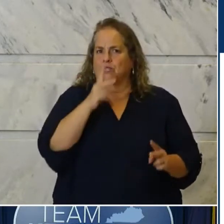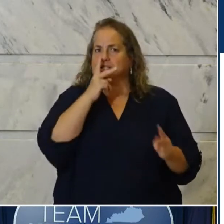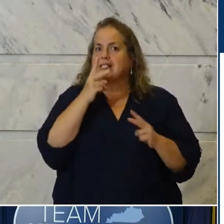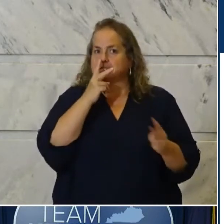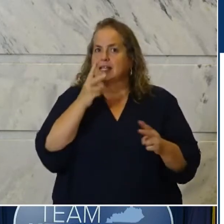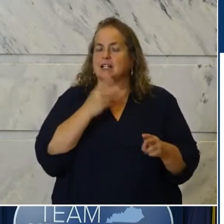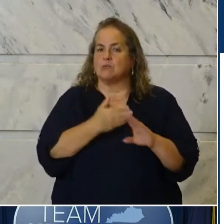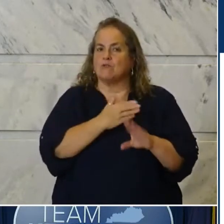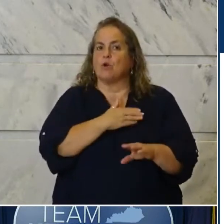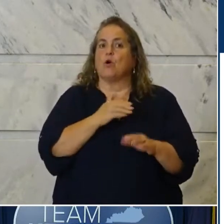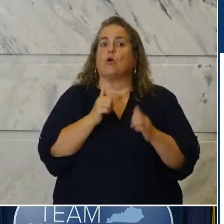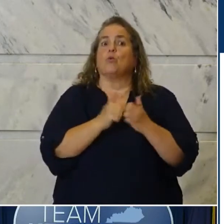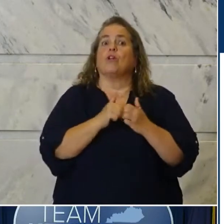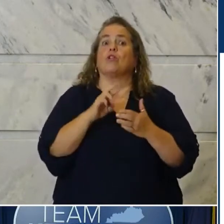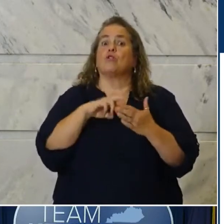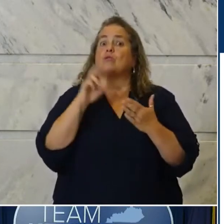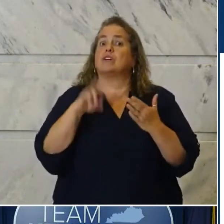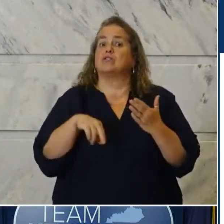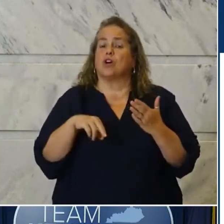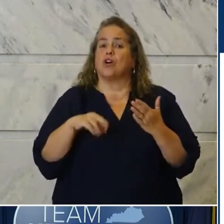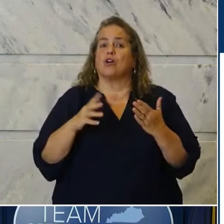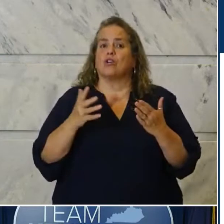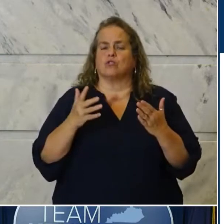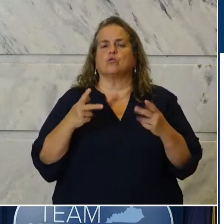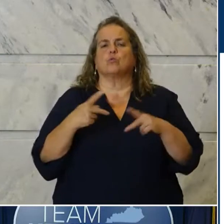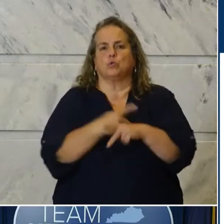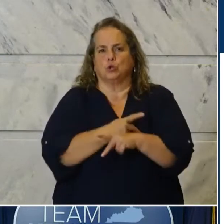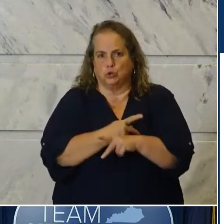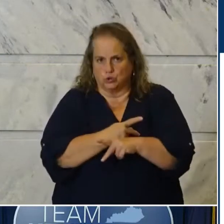with results that are far worse.